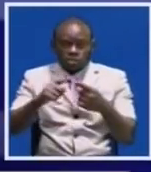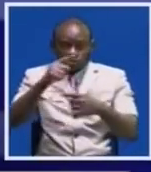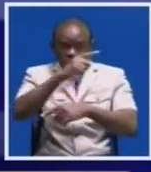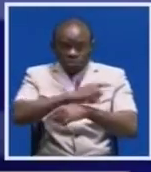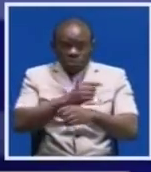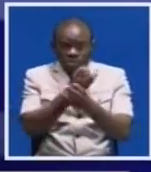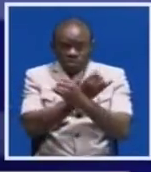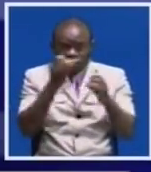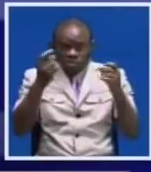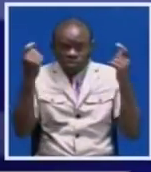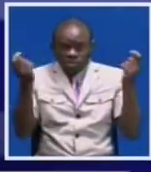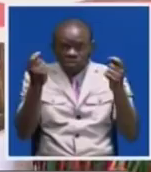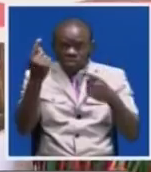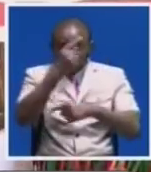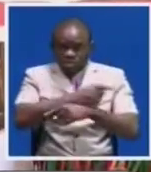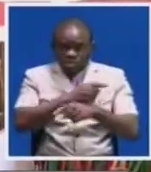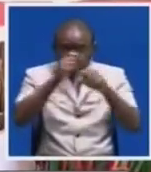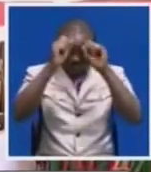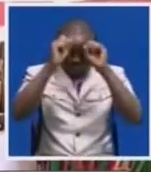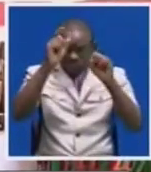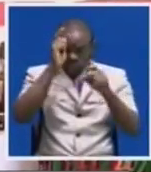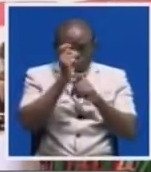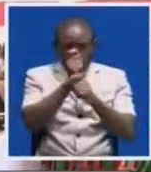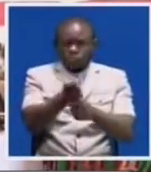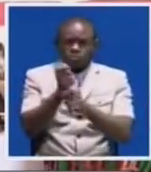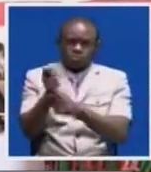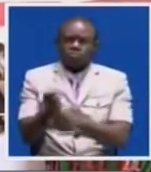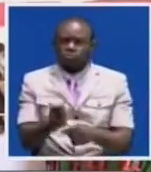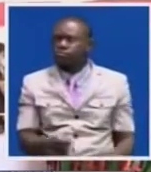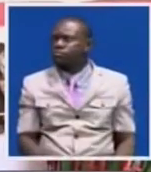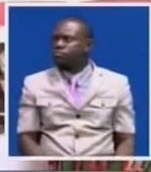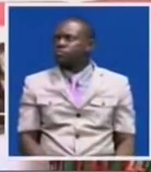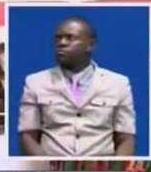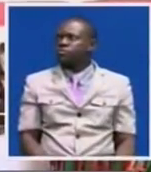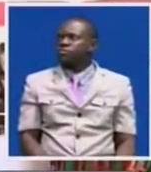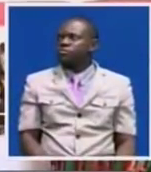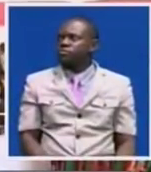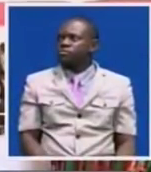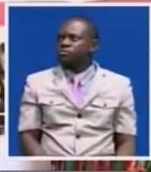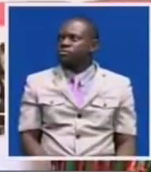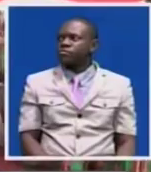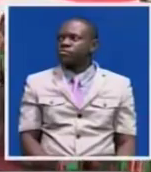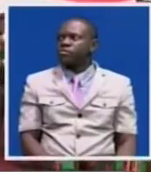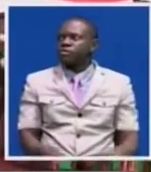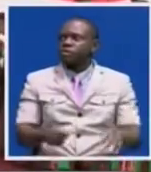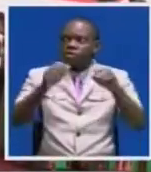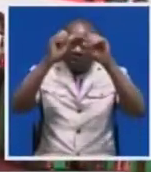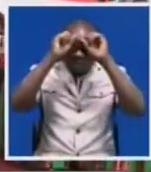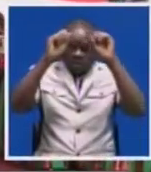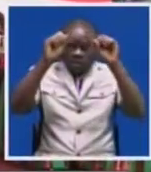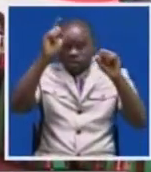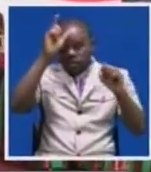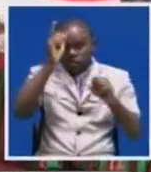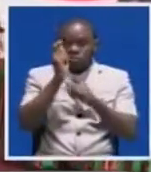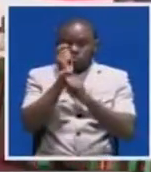Hector Simfukwe now reports. These were some of the recipients of the President's accolades for their distinguished service